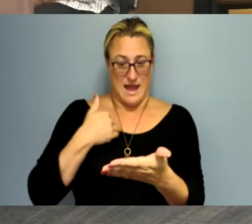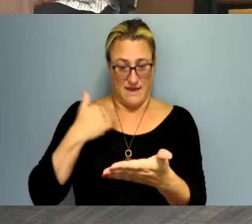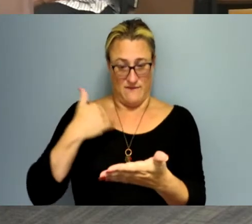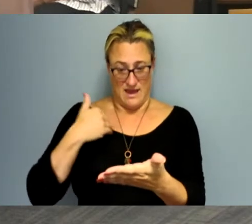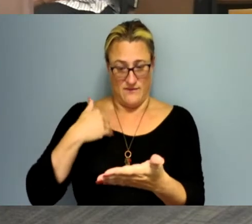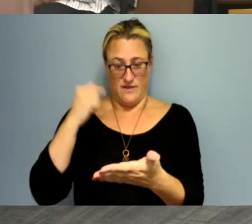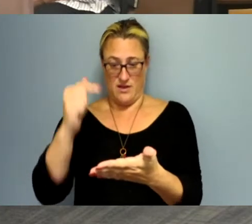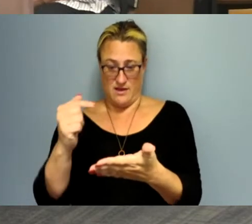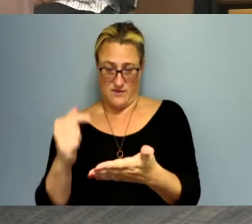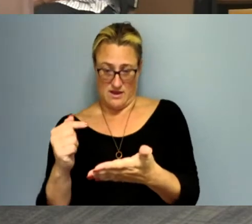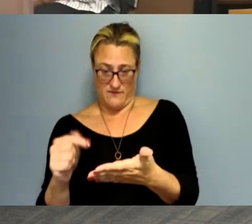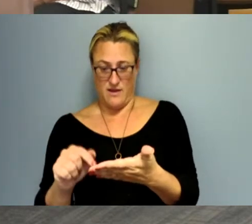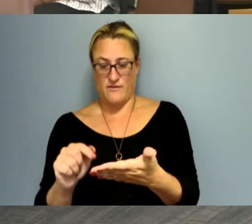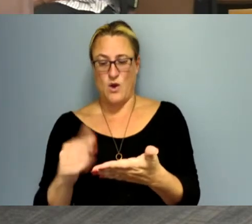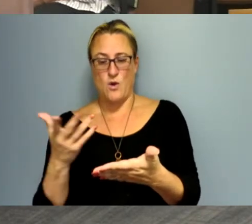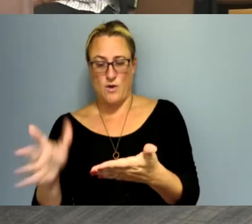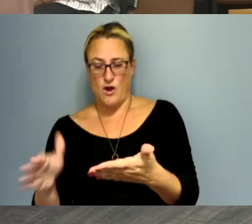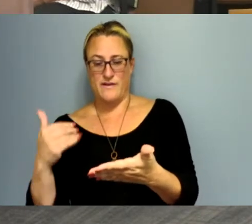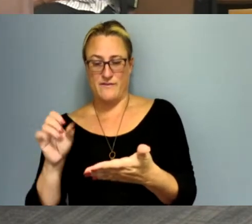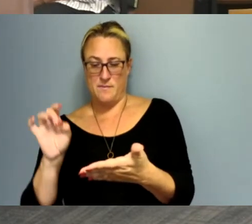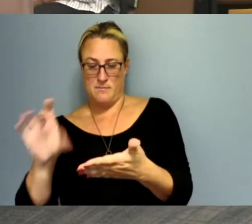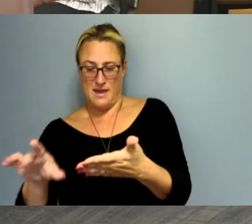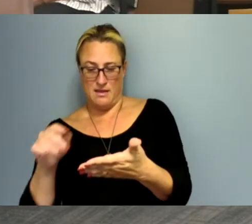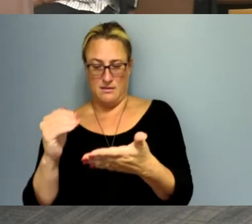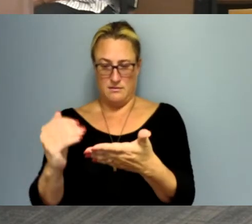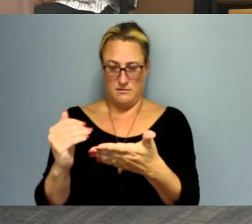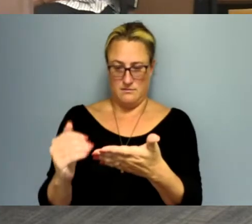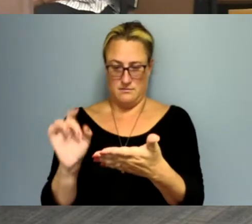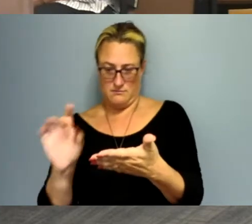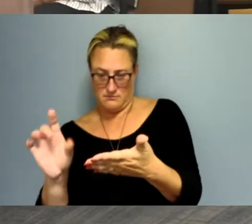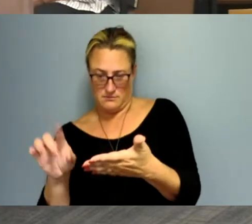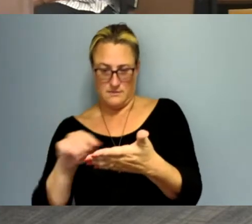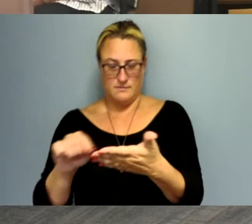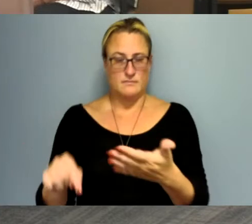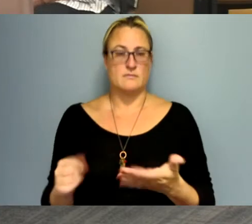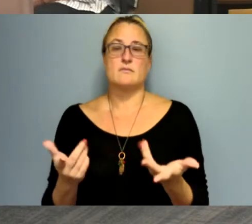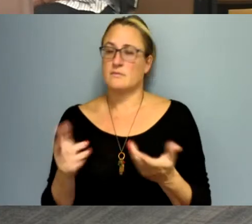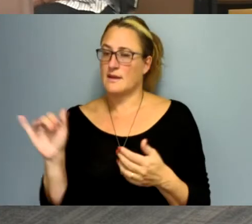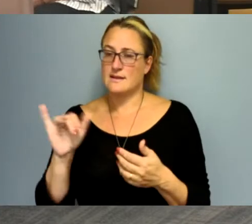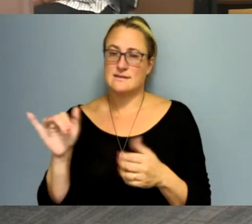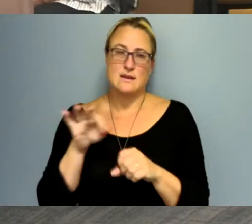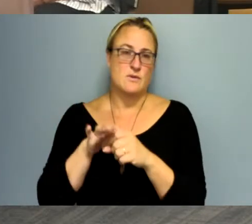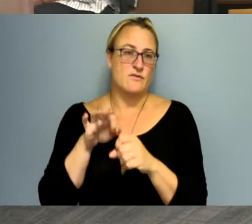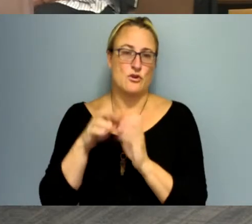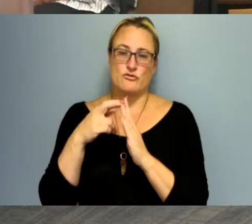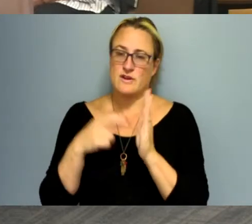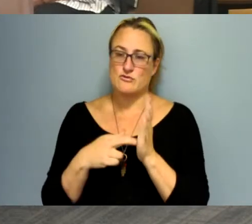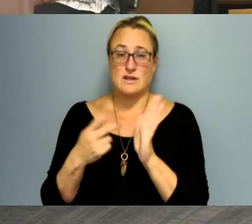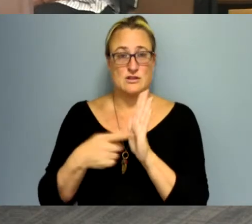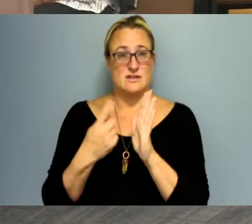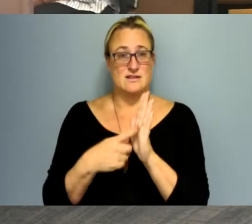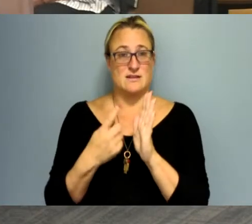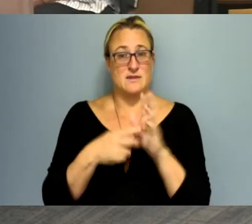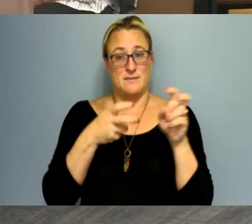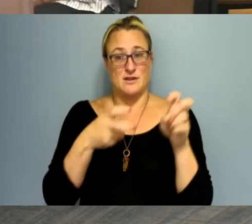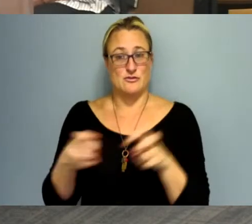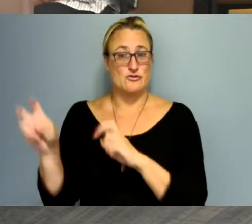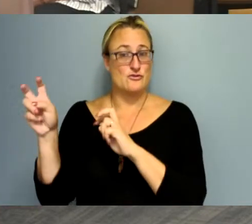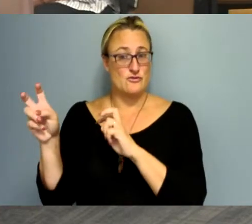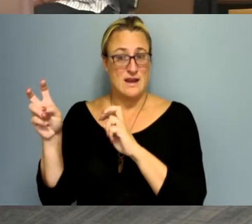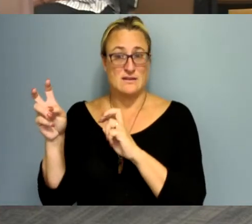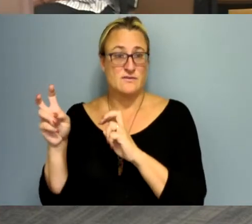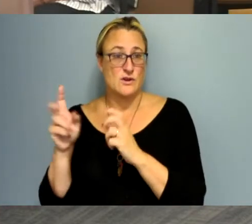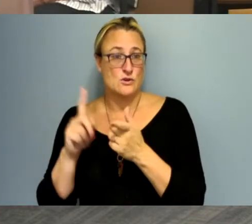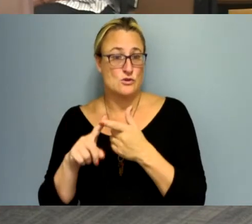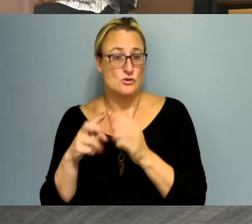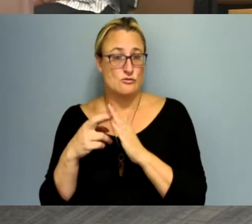that they applied for a ballot. Same thing with voter registrations. We could be still receiving transfers from other counties that were timely, but they didn't get it to us in time.